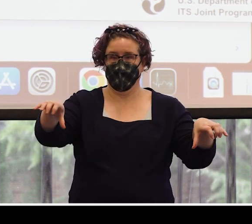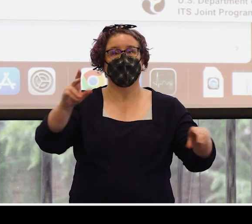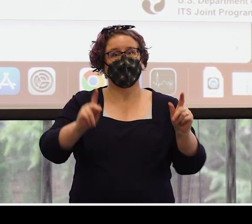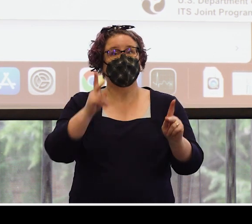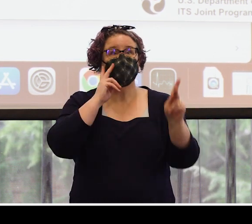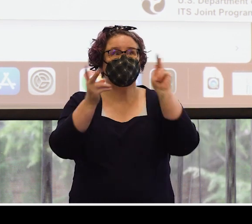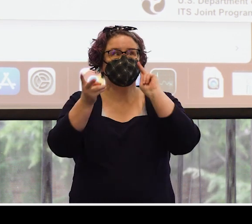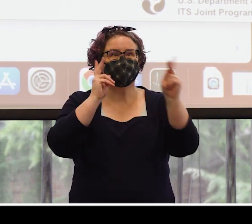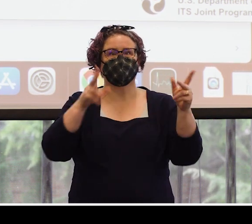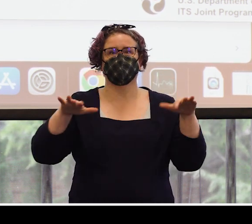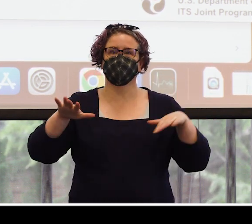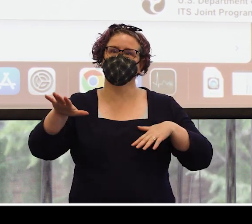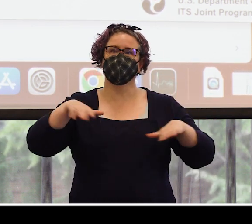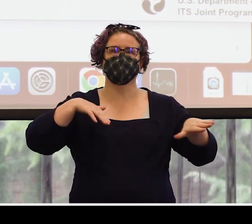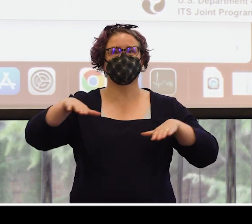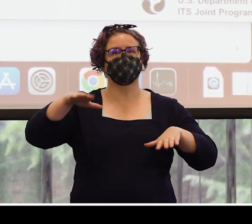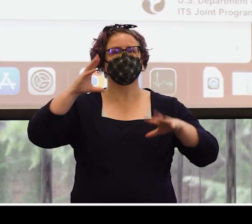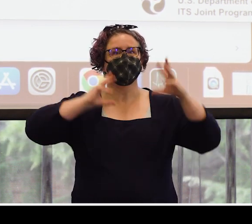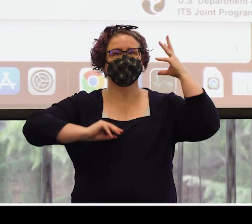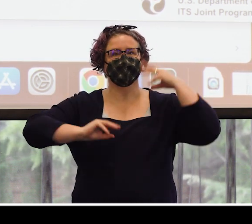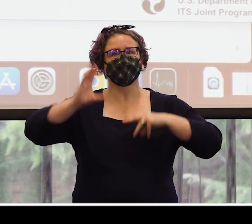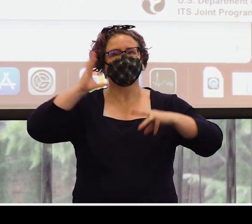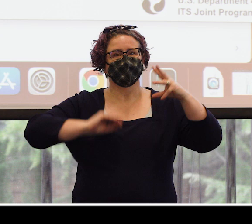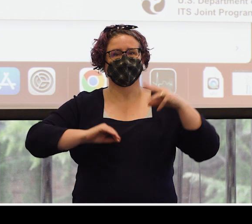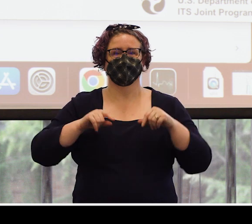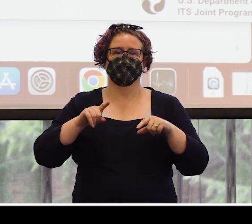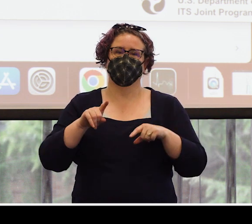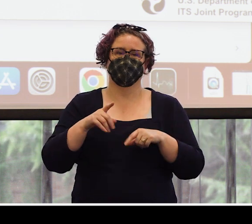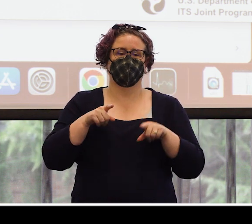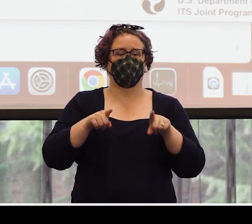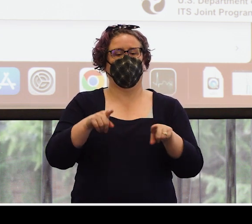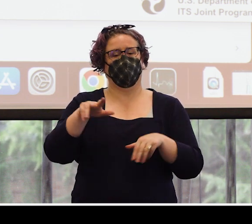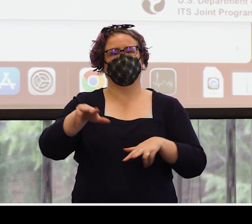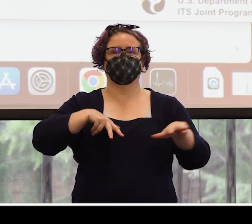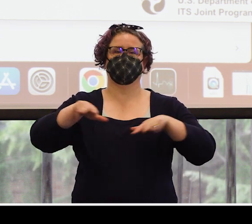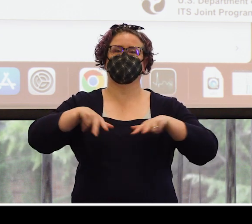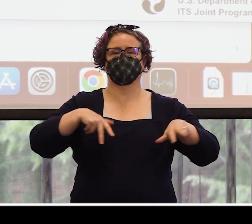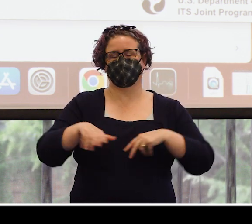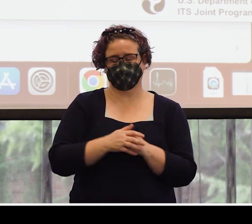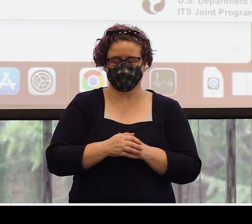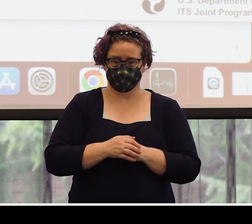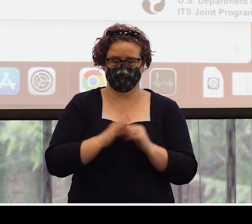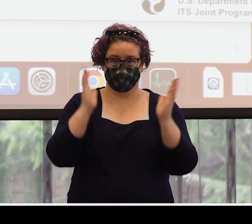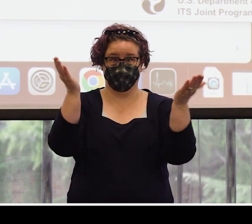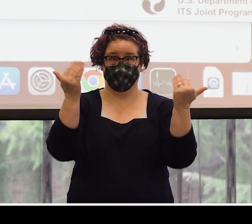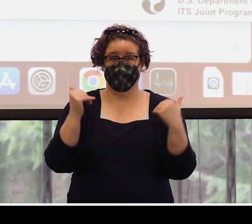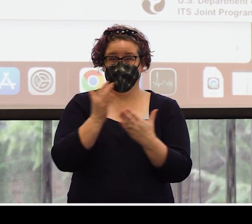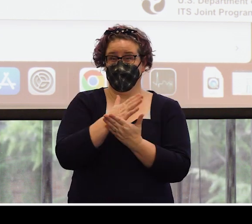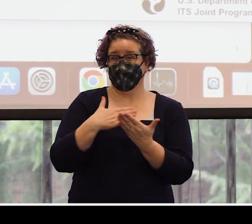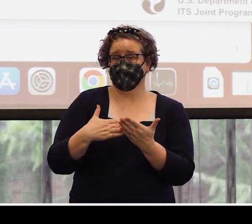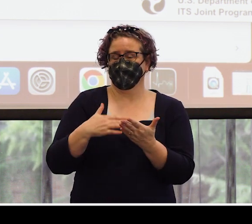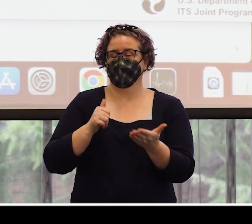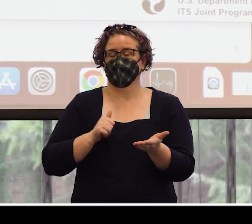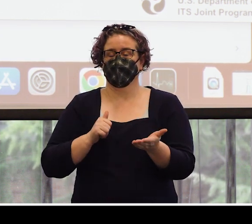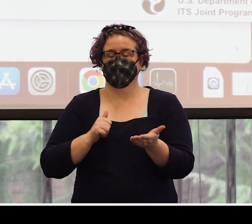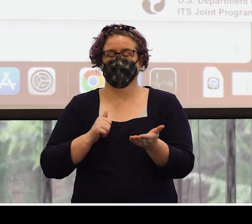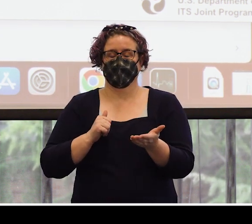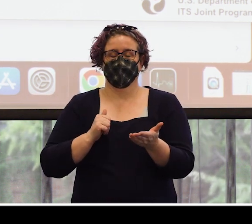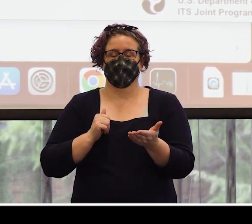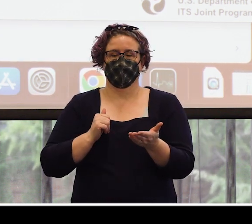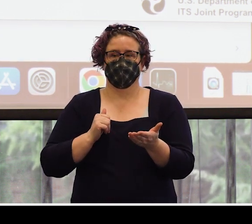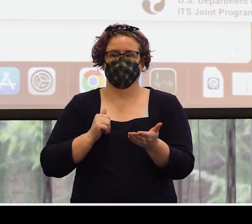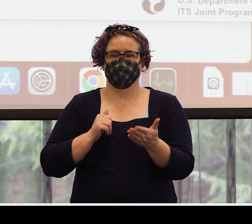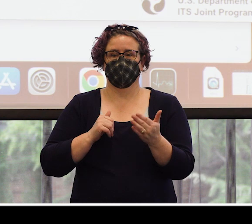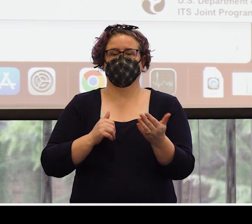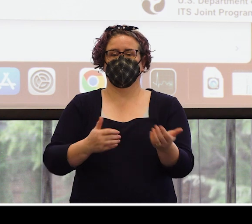their way while navigating. The next aspect is that AccessMap